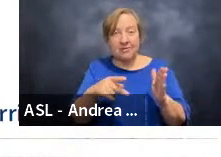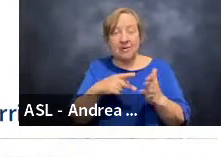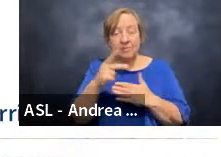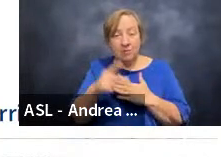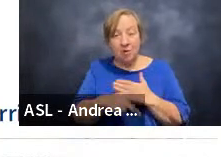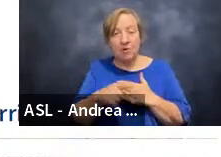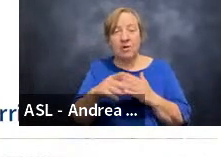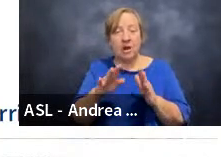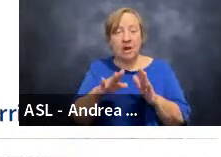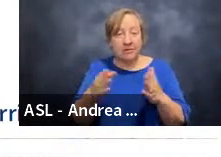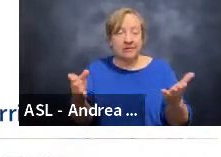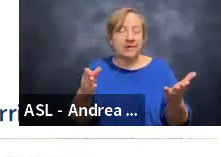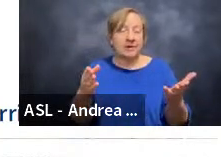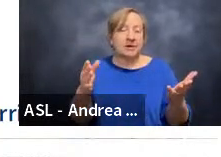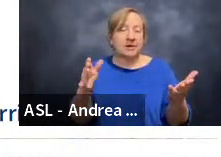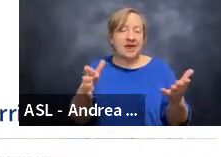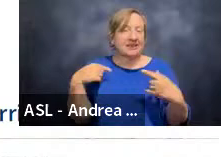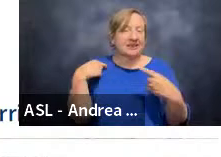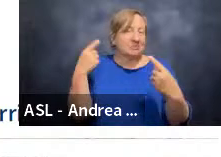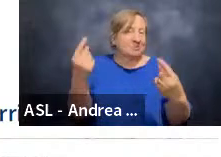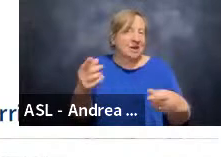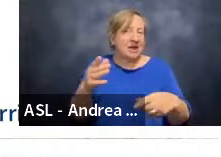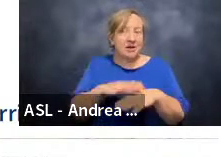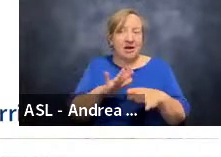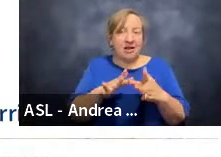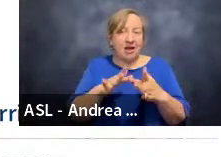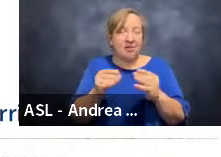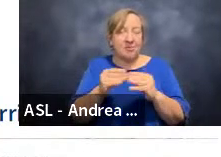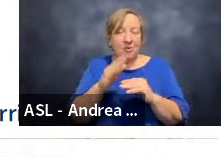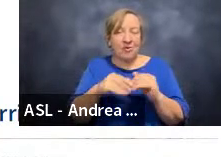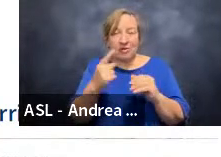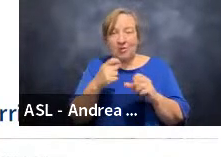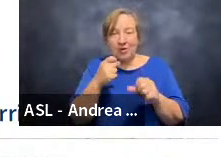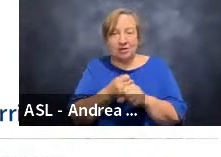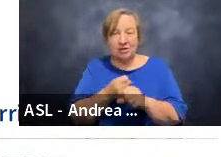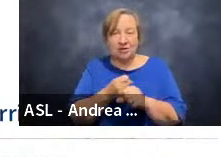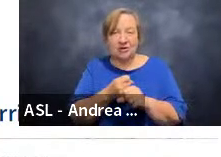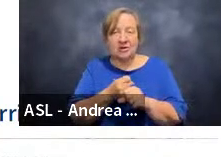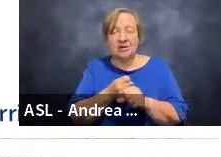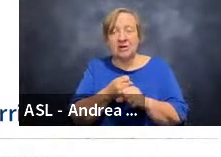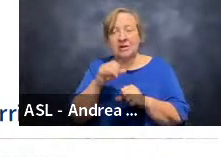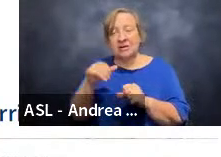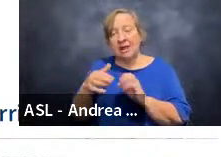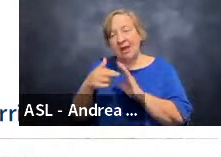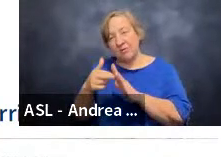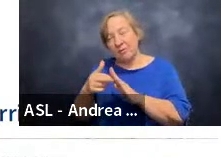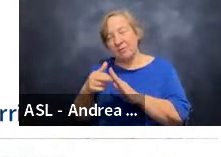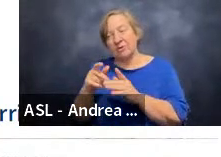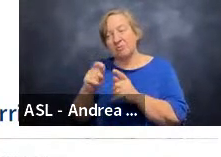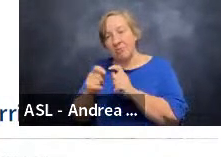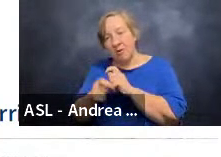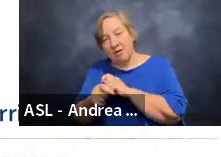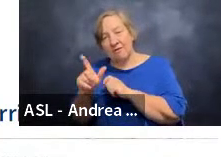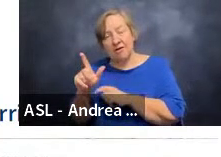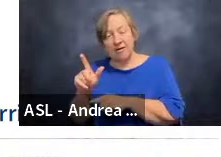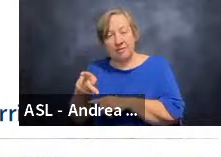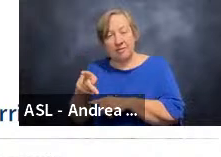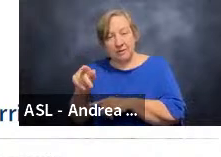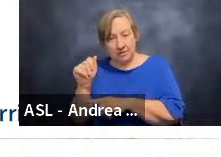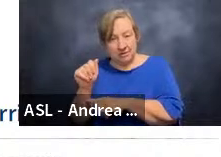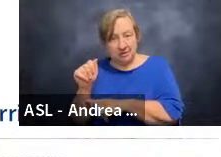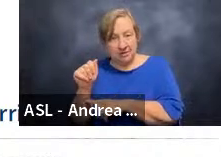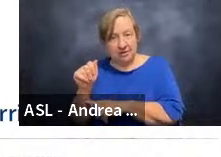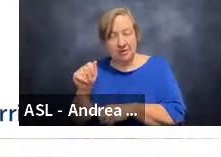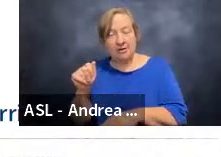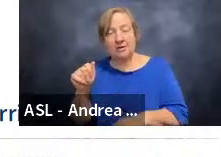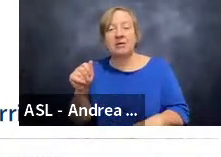has been posted and available online for well over a year now. That represents the modified LPA.